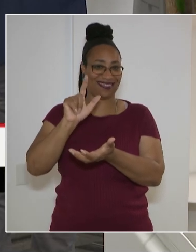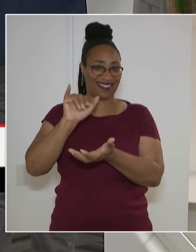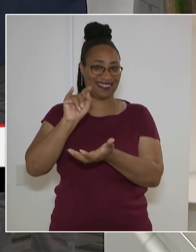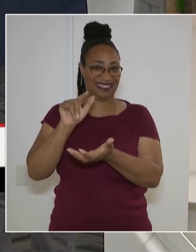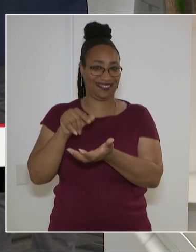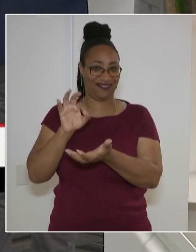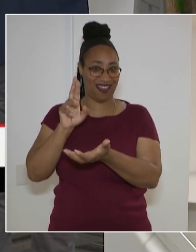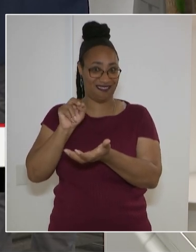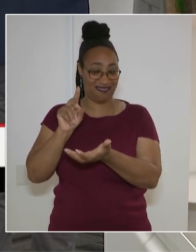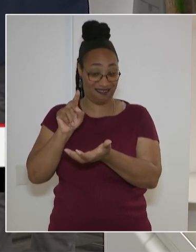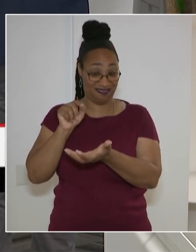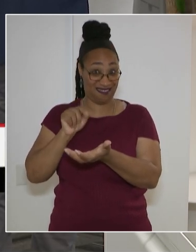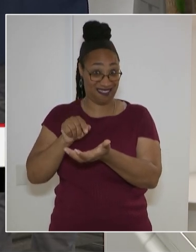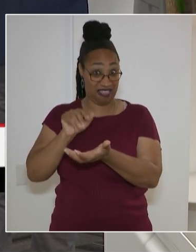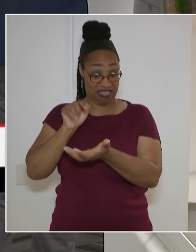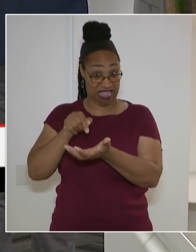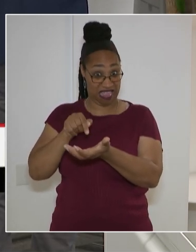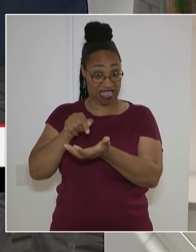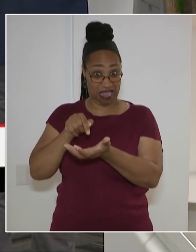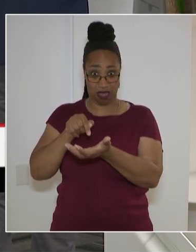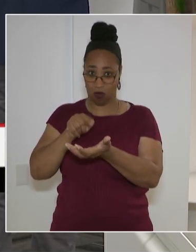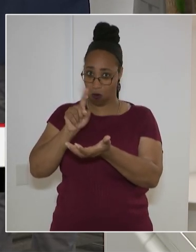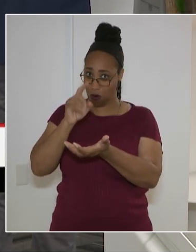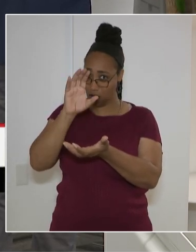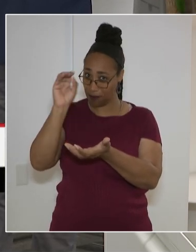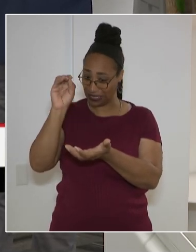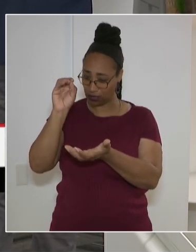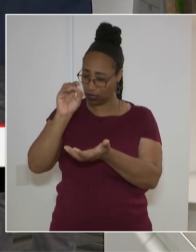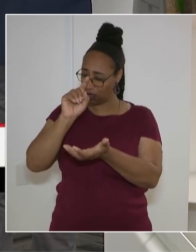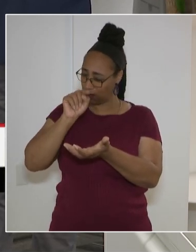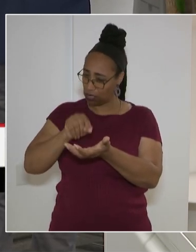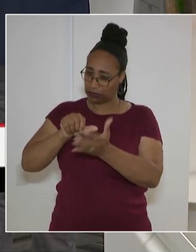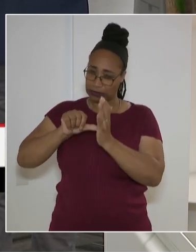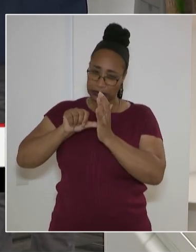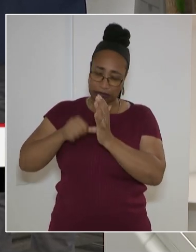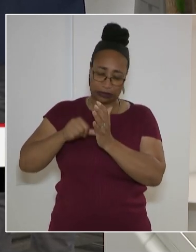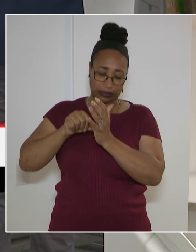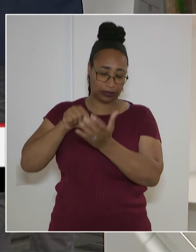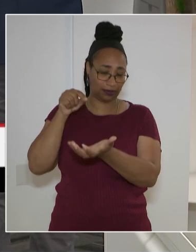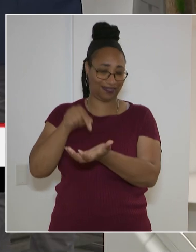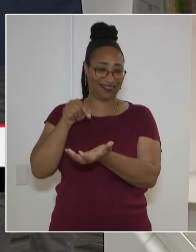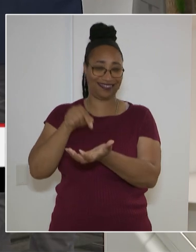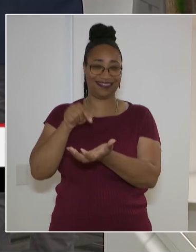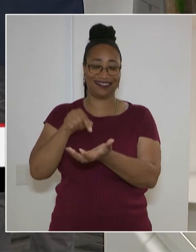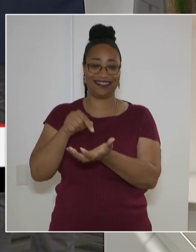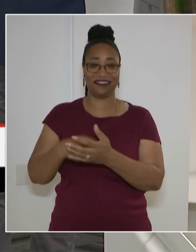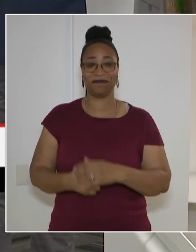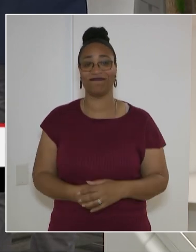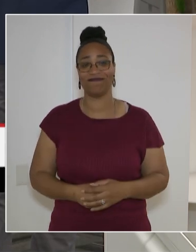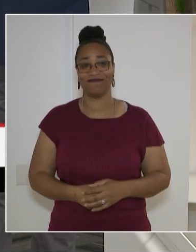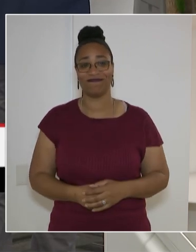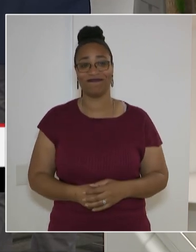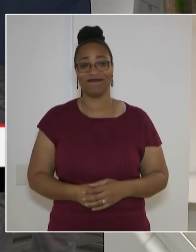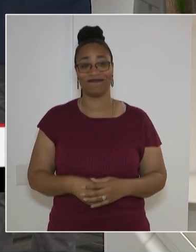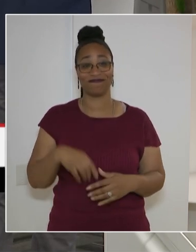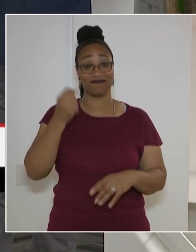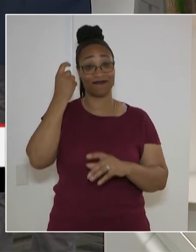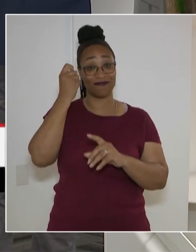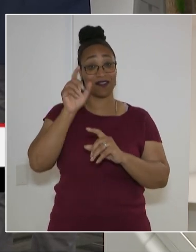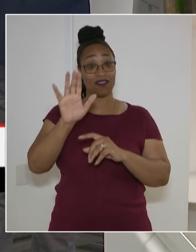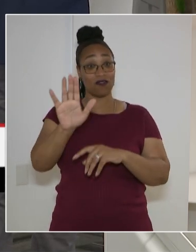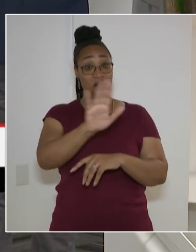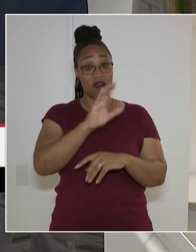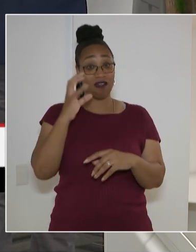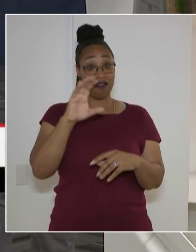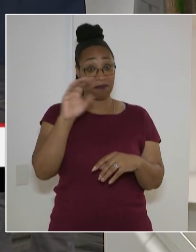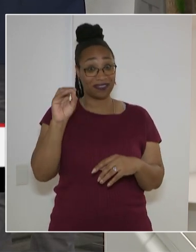when companies are making these decisions, and you have choices, and we recognize that you have choices, we want your first choice to